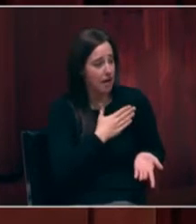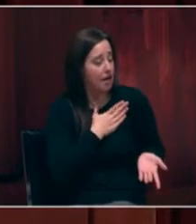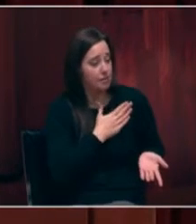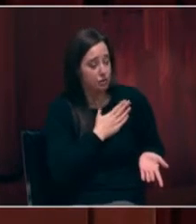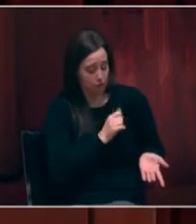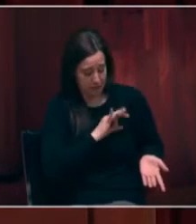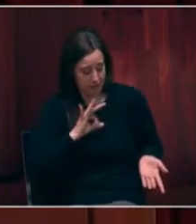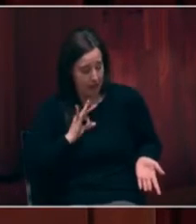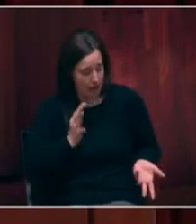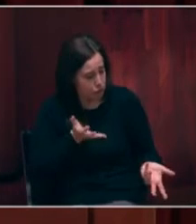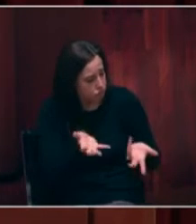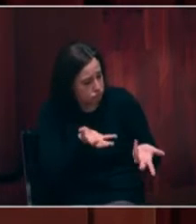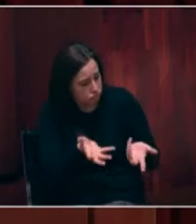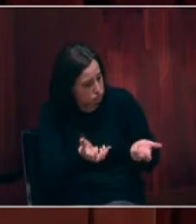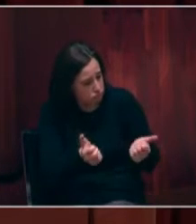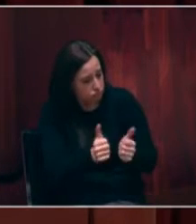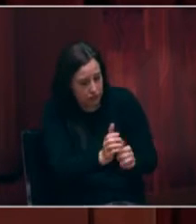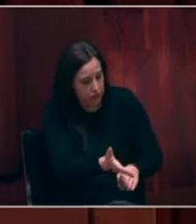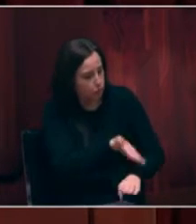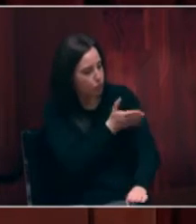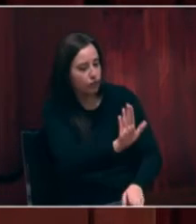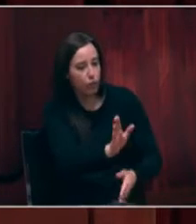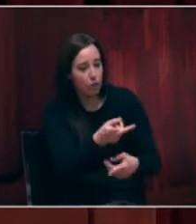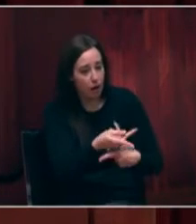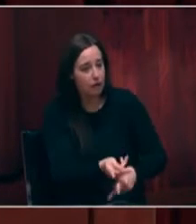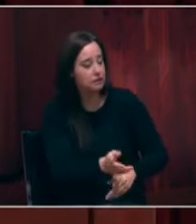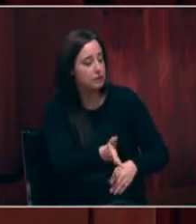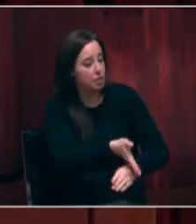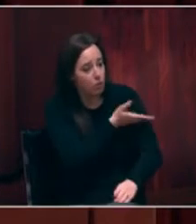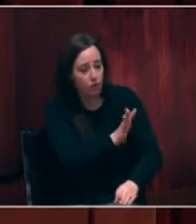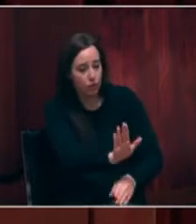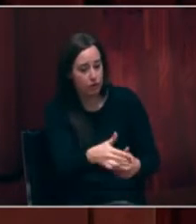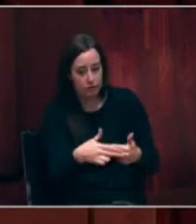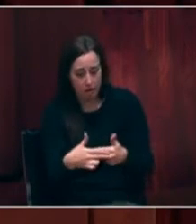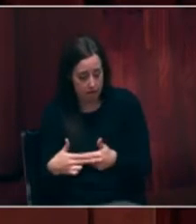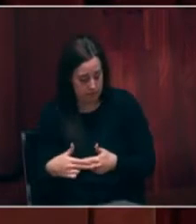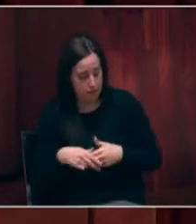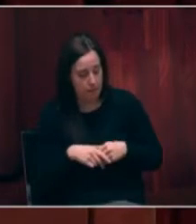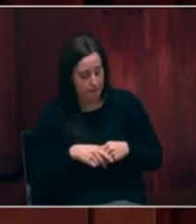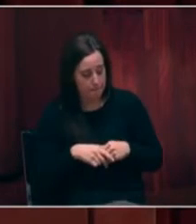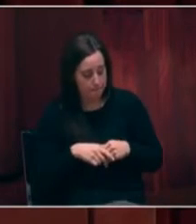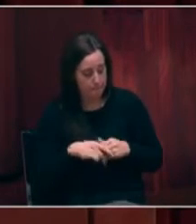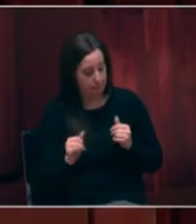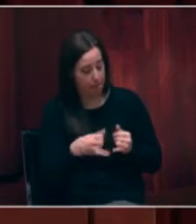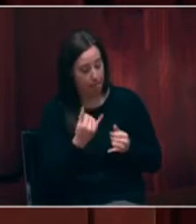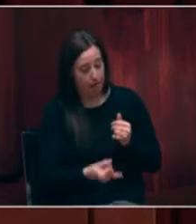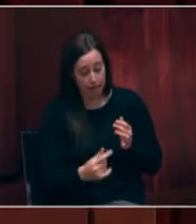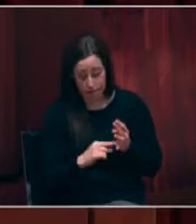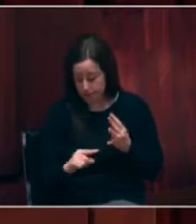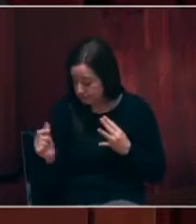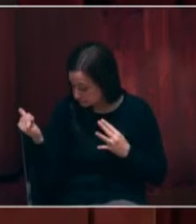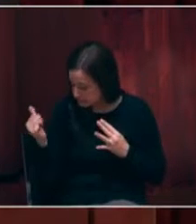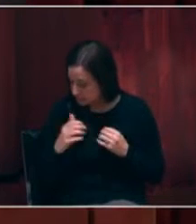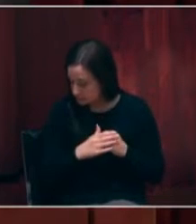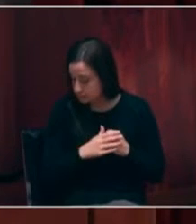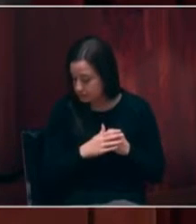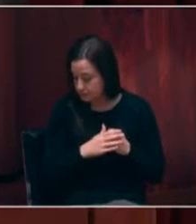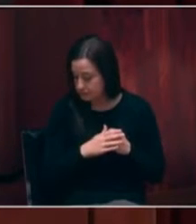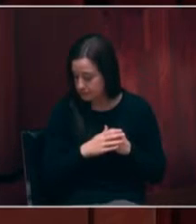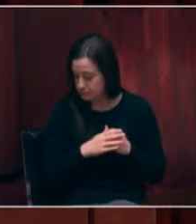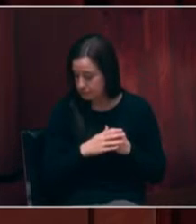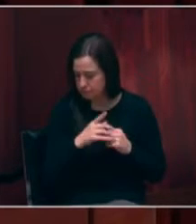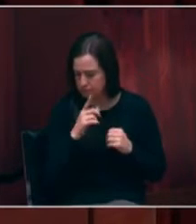in trying to improve your products and make the training more effective for you and your agencies. And then the last one here, really look at